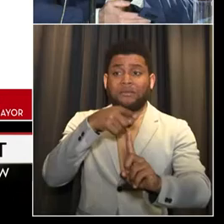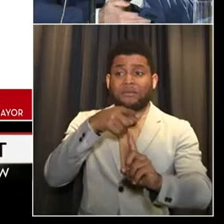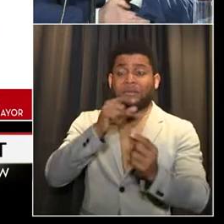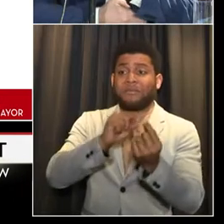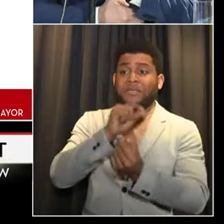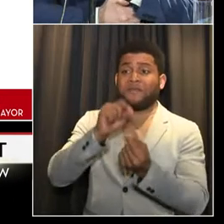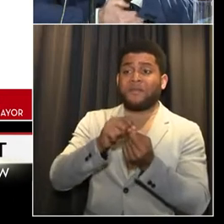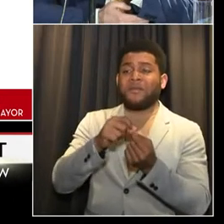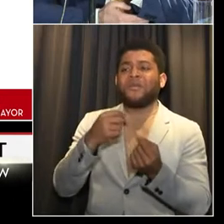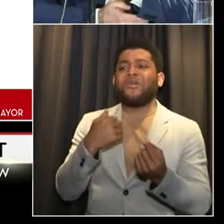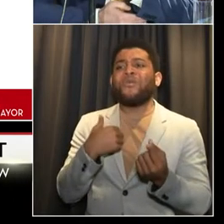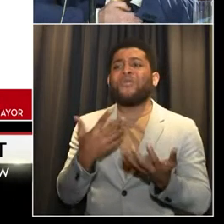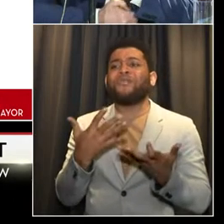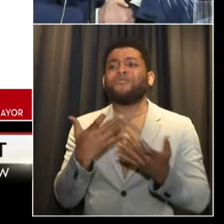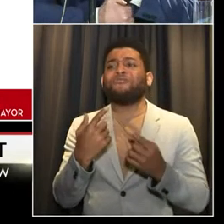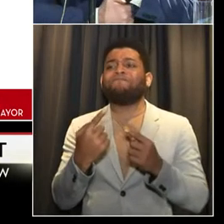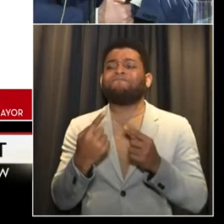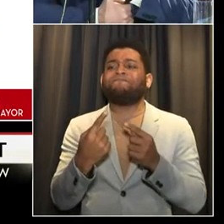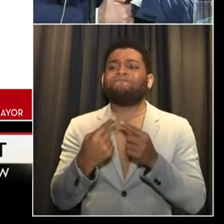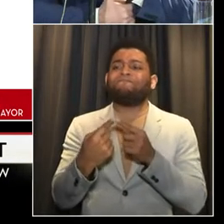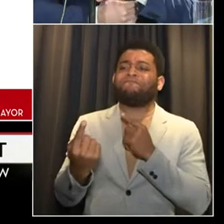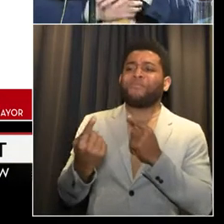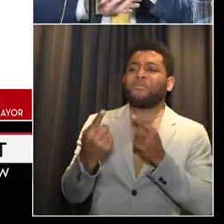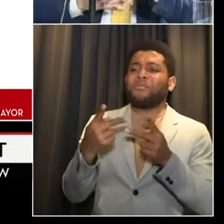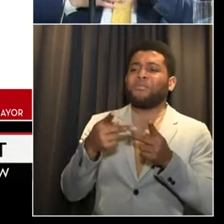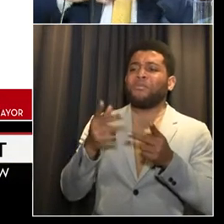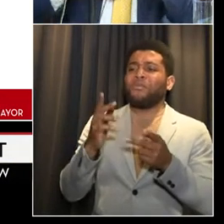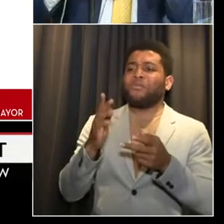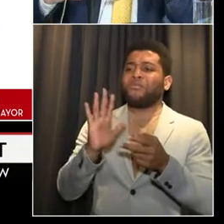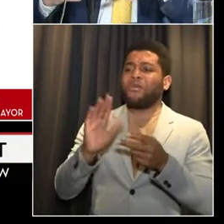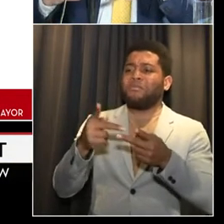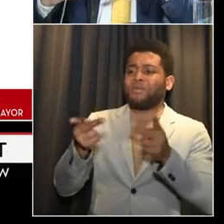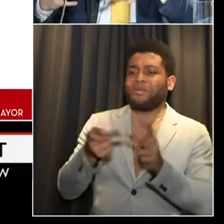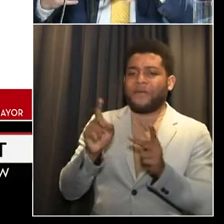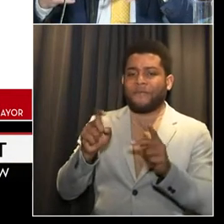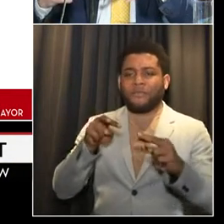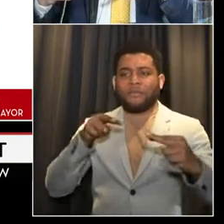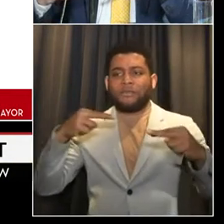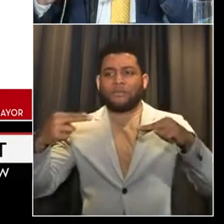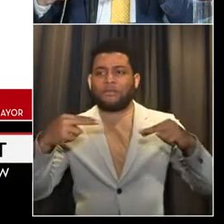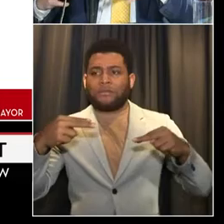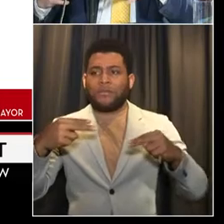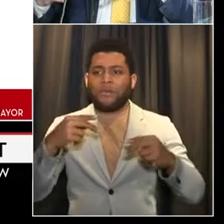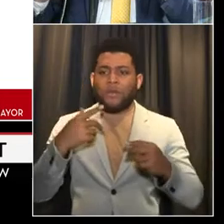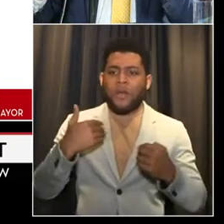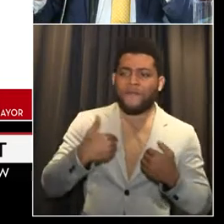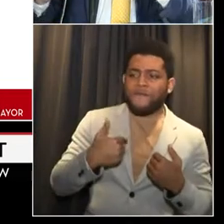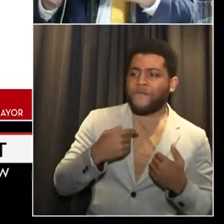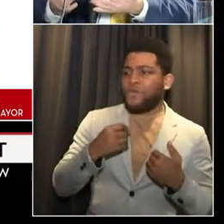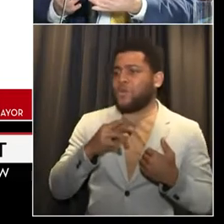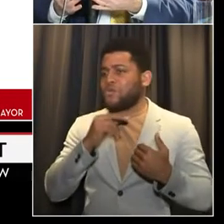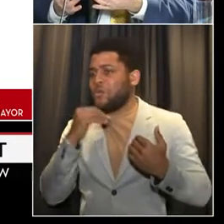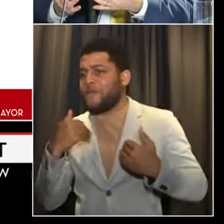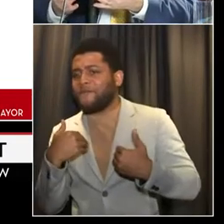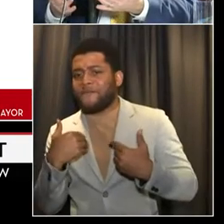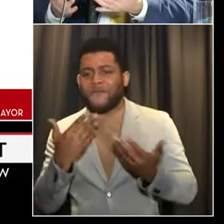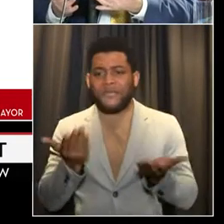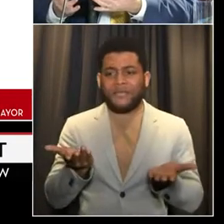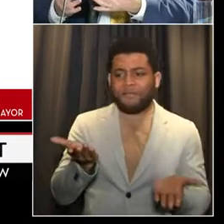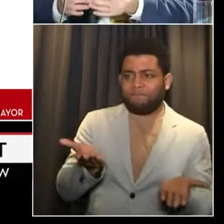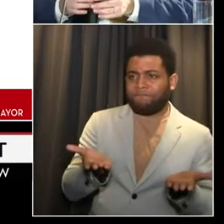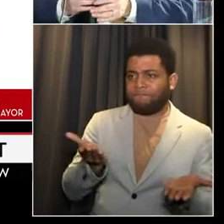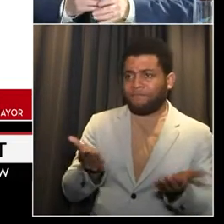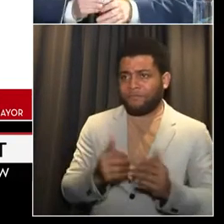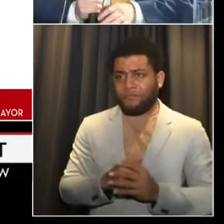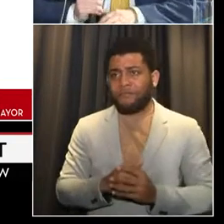agreements looked like, how many of them there were. And partly this is meant to prompt, to make sure we have honest conversations about what's